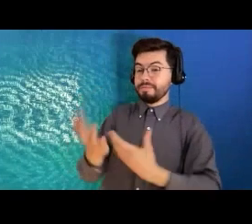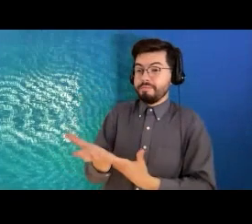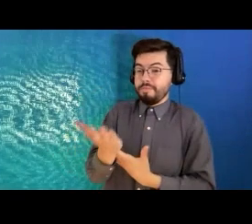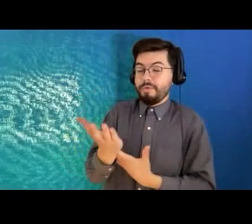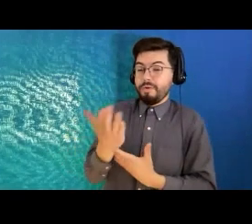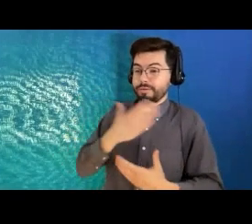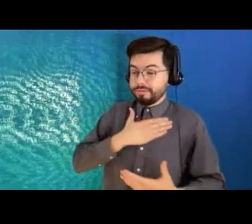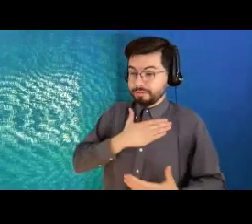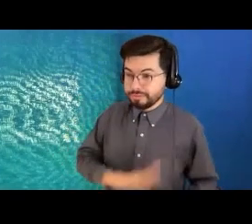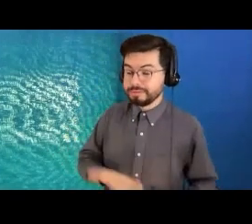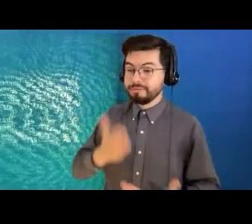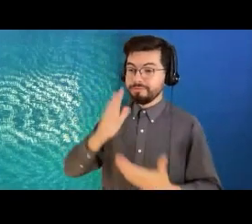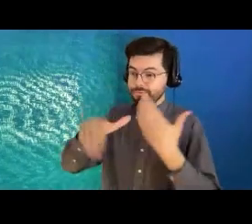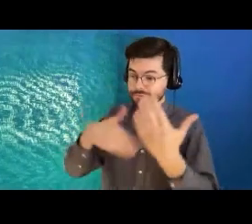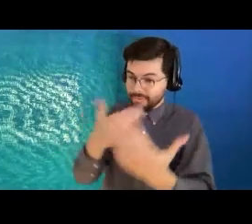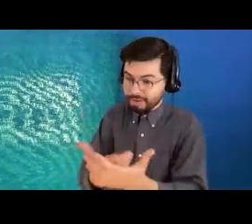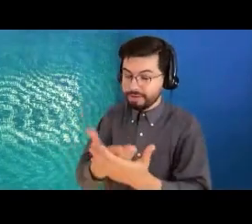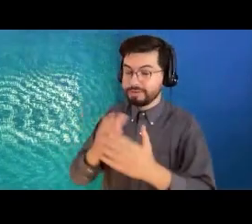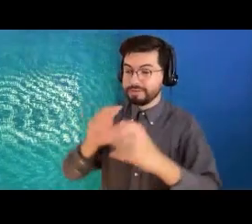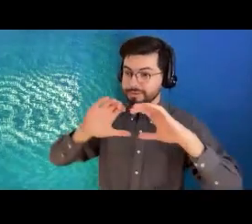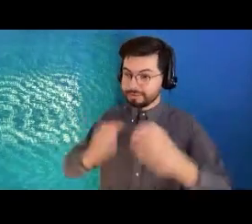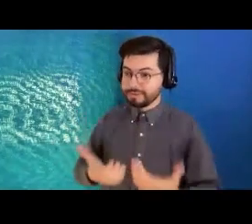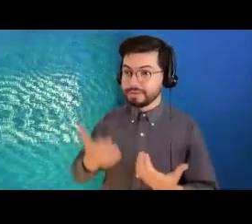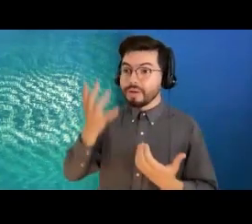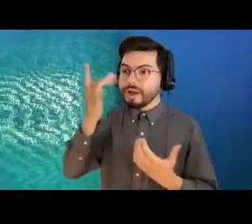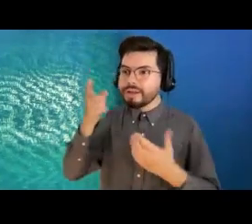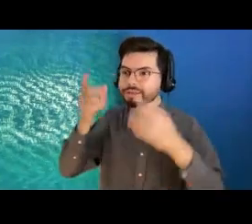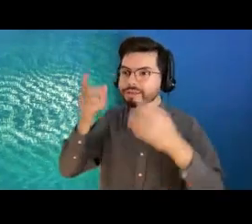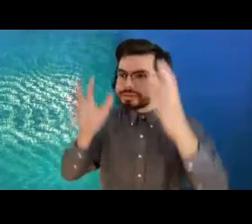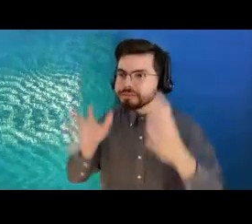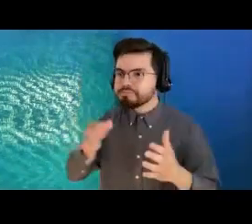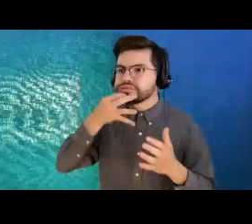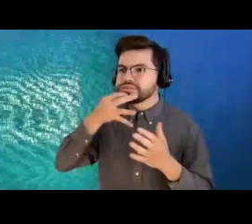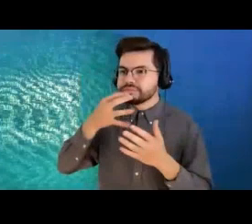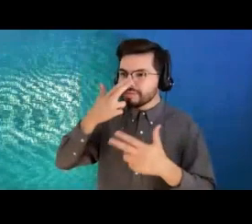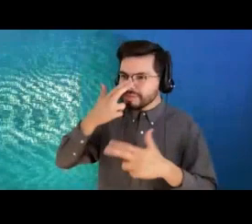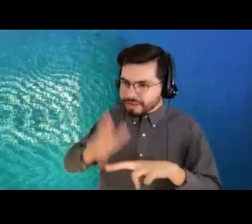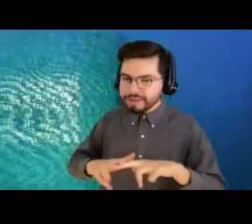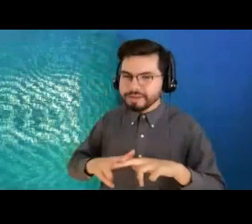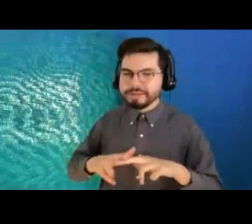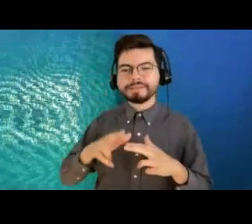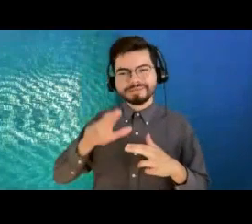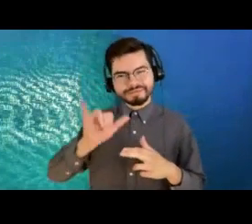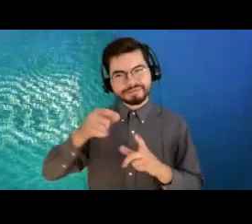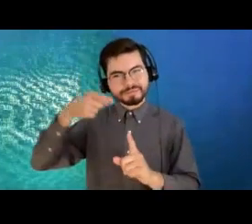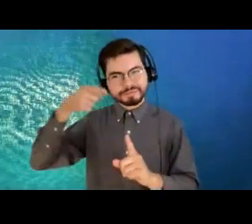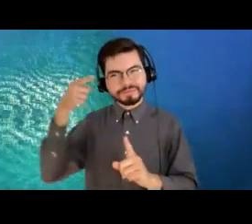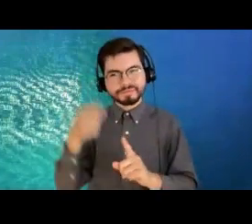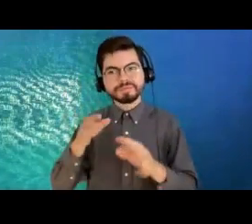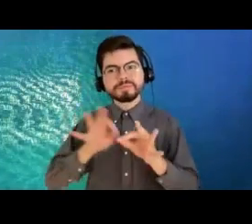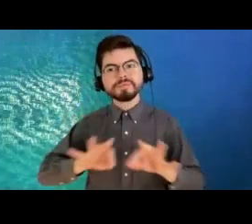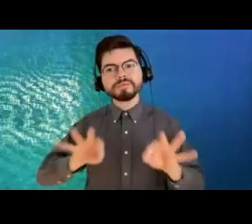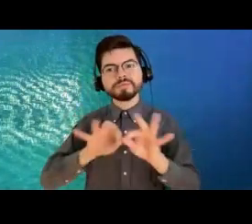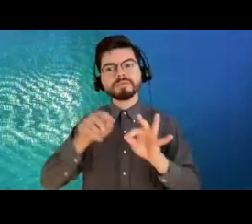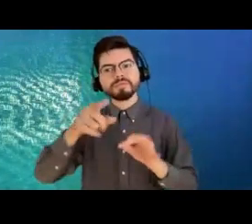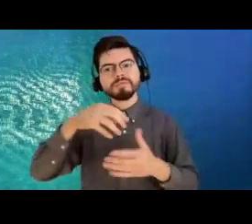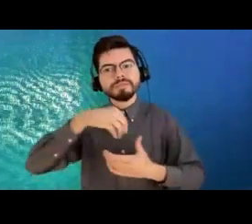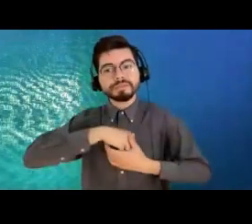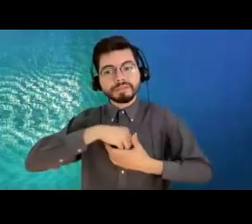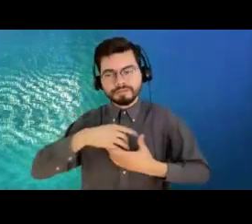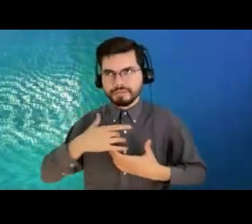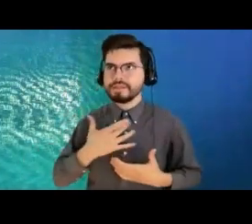just, keep it fun. Use your sense of humor. Use your internal passion to help people learn about